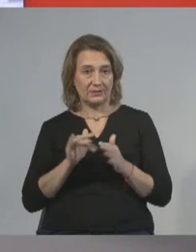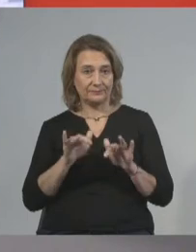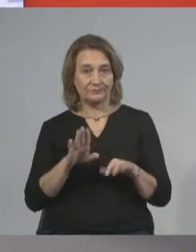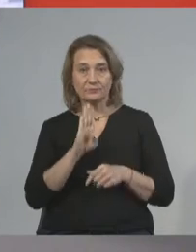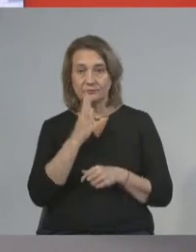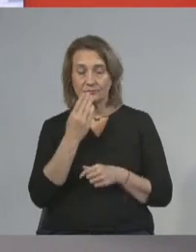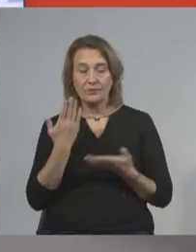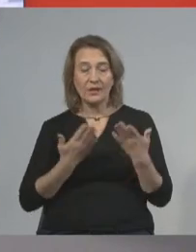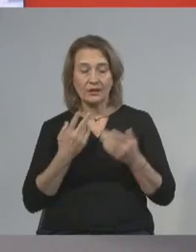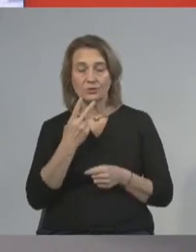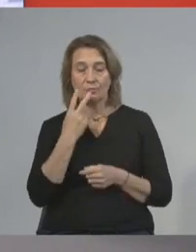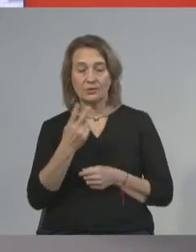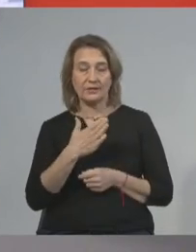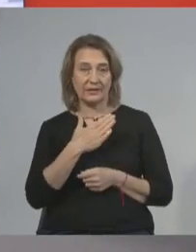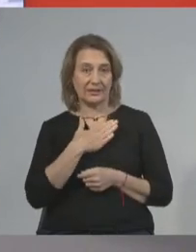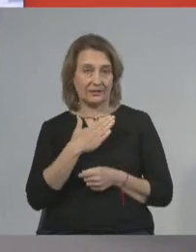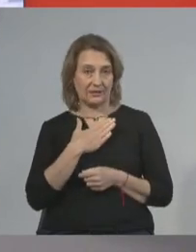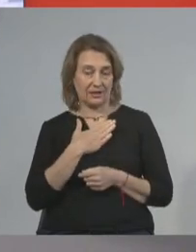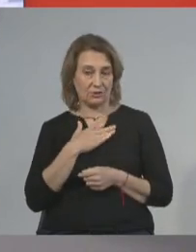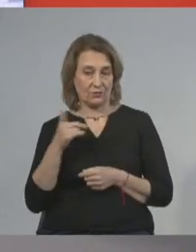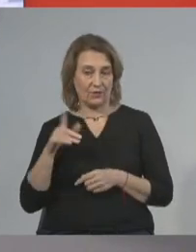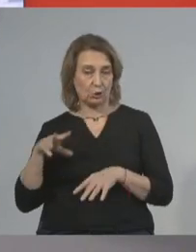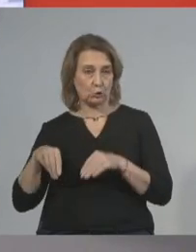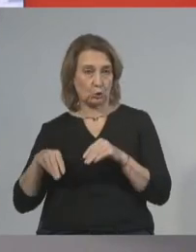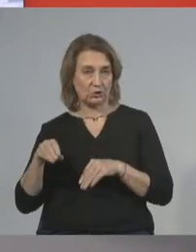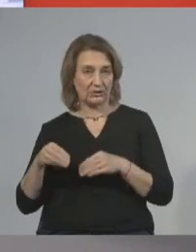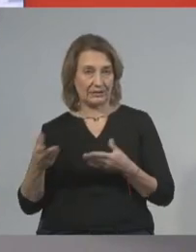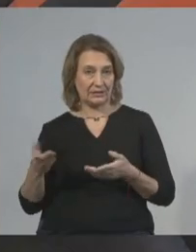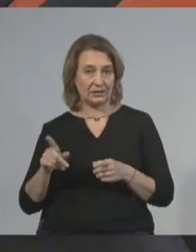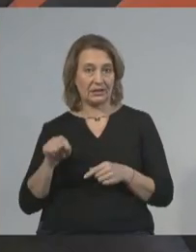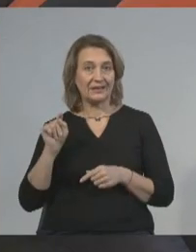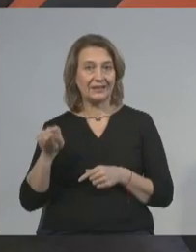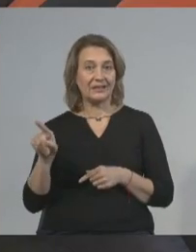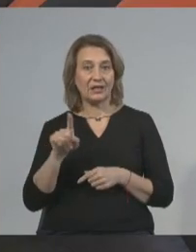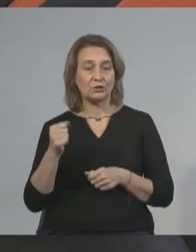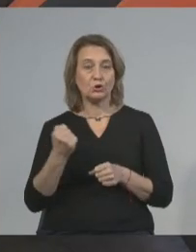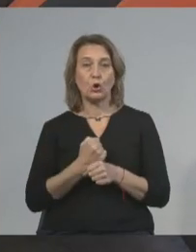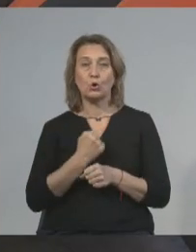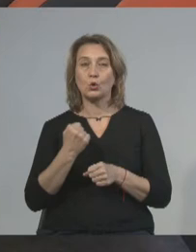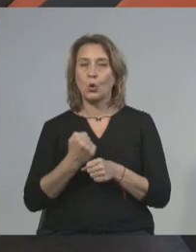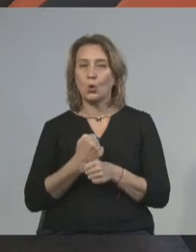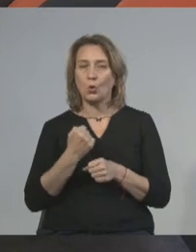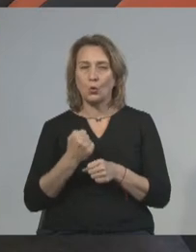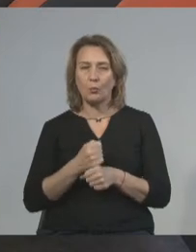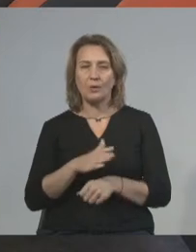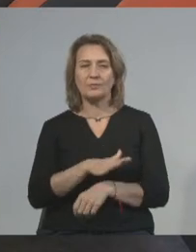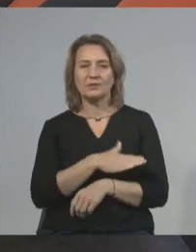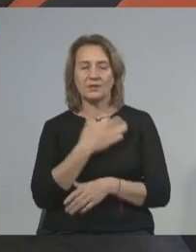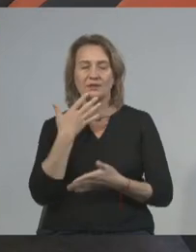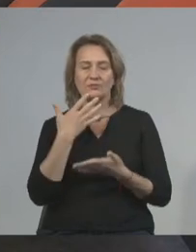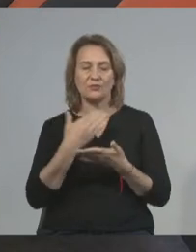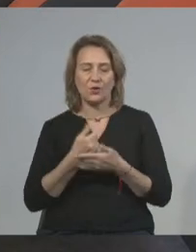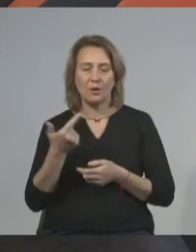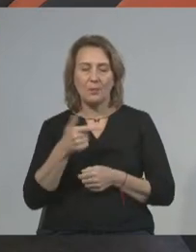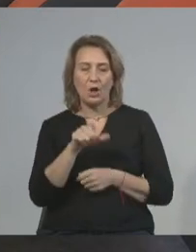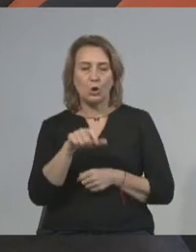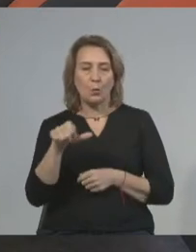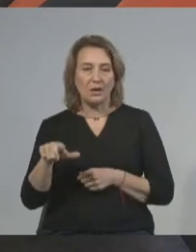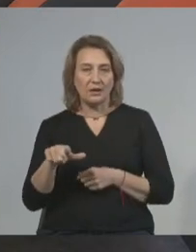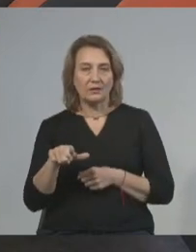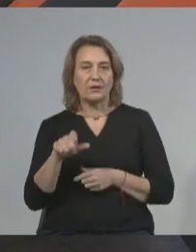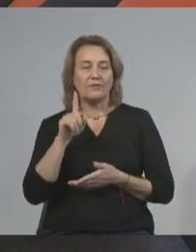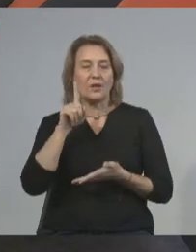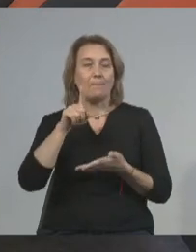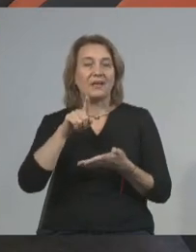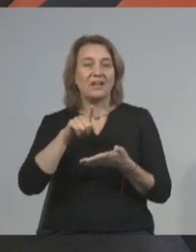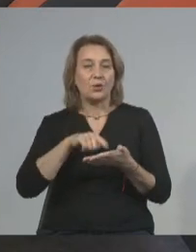enemy and in this case the west is painted as an enemy of ukrainians so this is actually what the